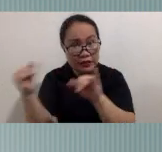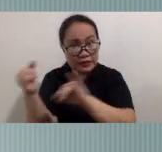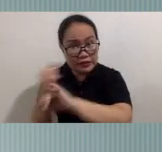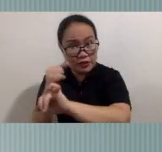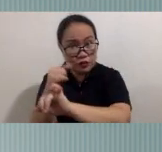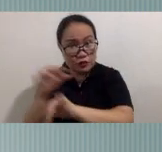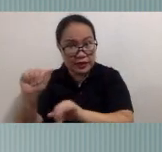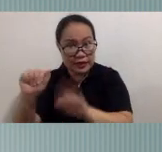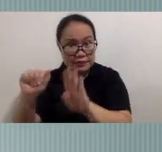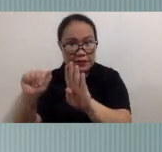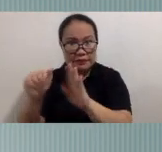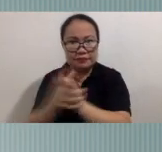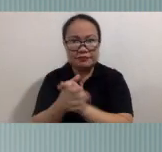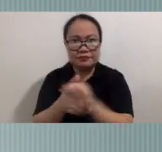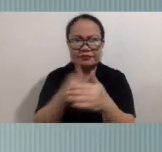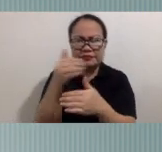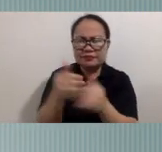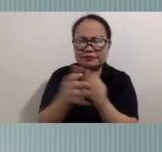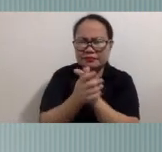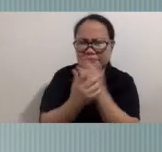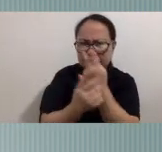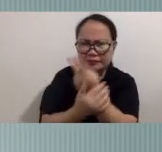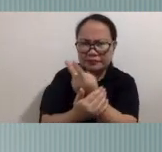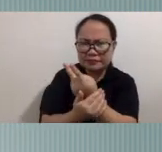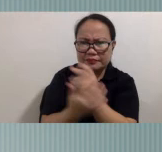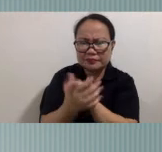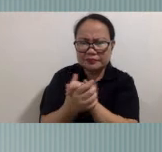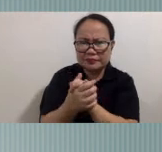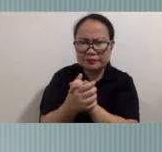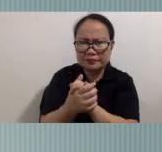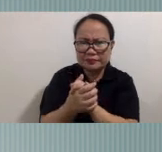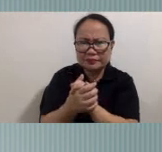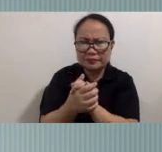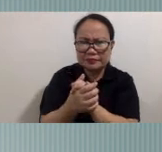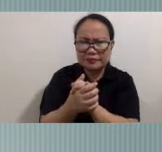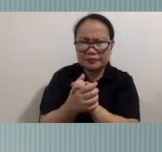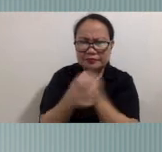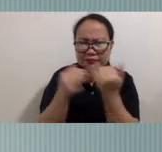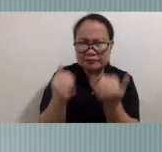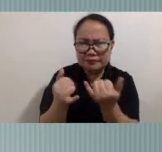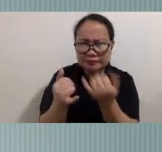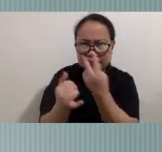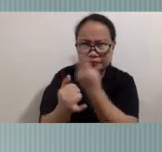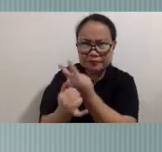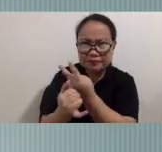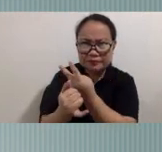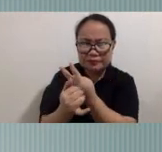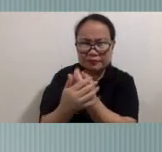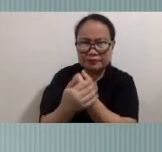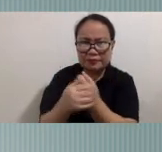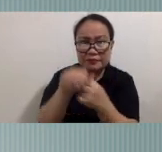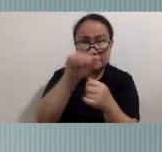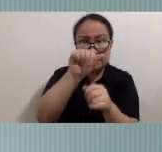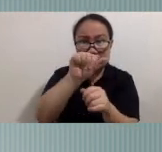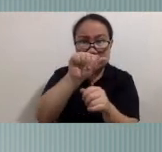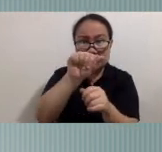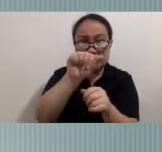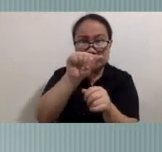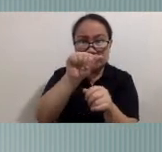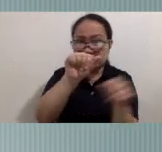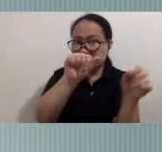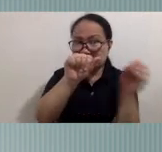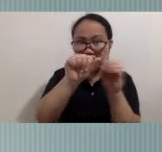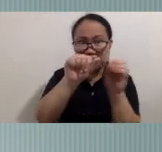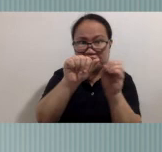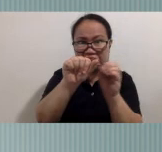B. Next. Now, this time, kanina, we have the union of B and C. Now, this time, yung part ni A,